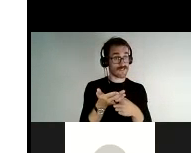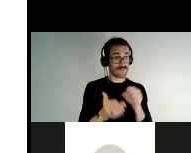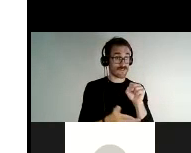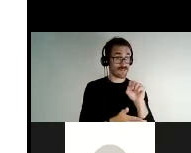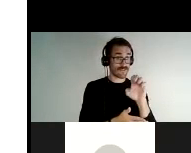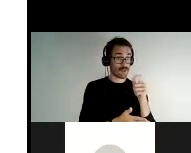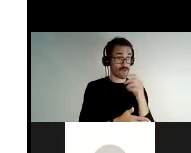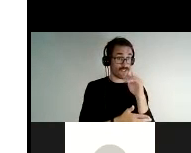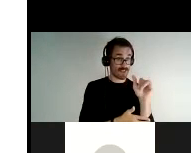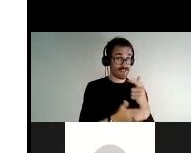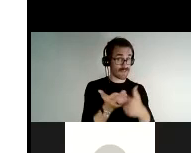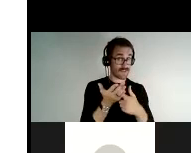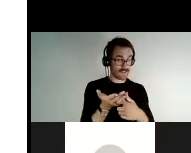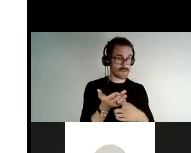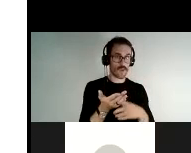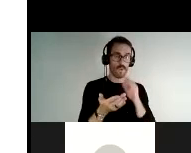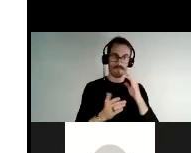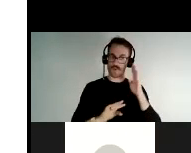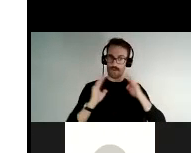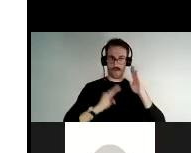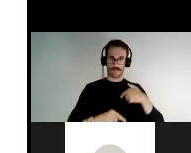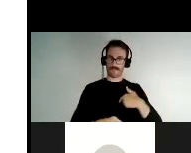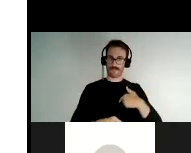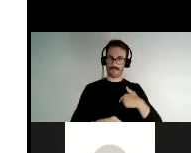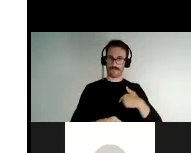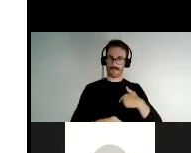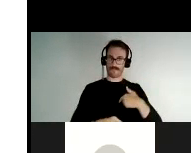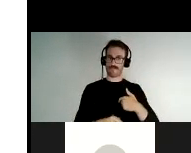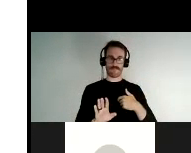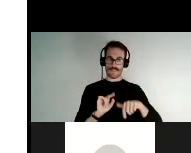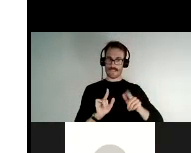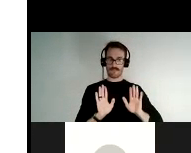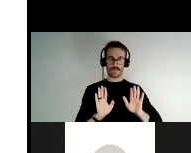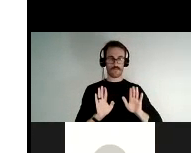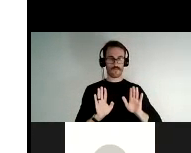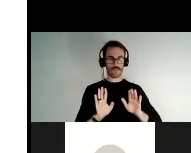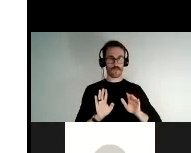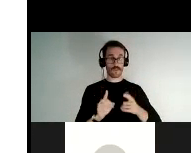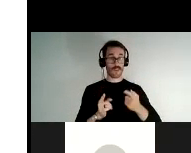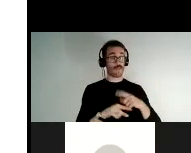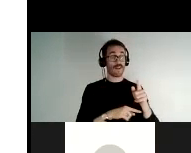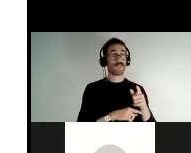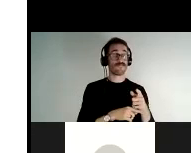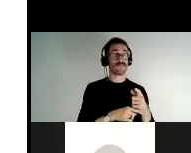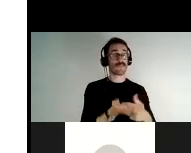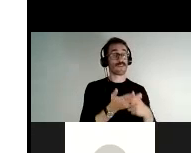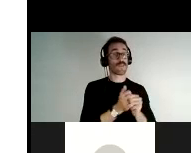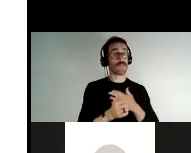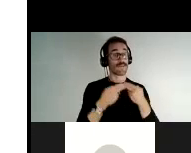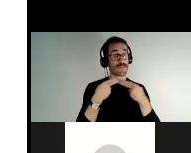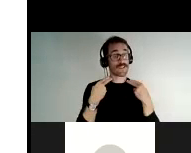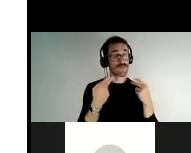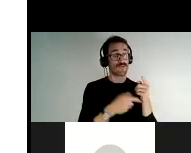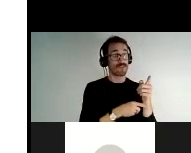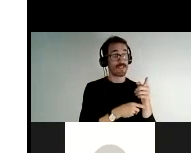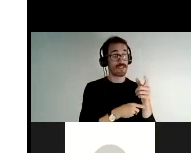sexuality. And so there was nobody there to speak to. I even spoke to my pastor, and instead of helping